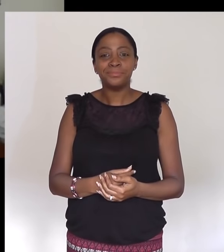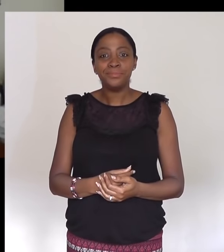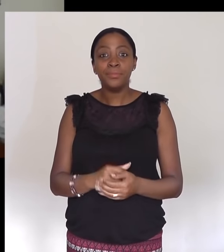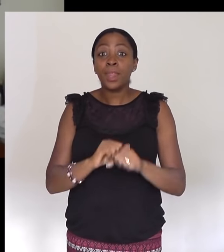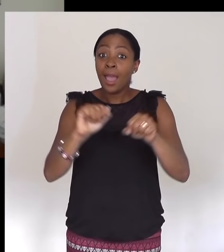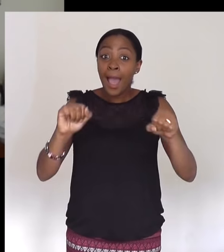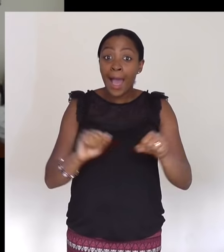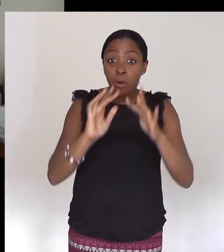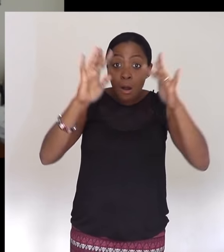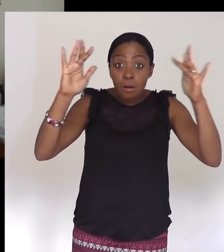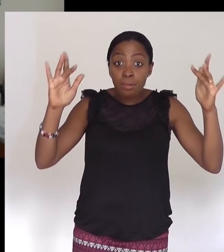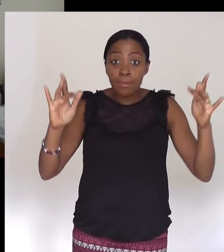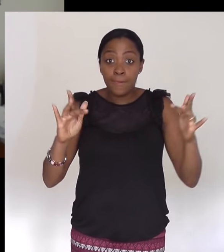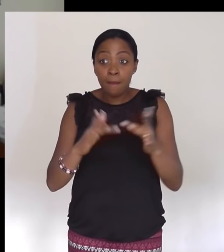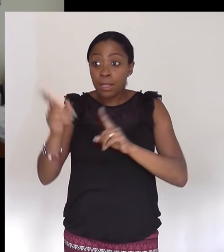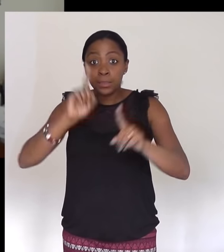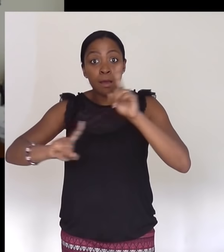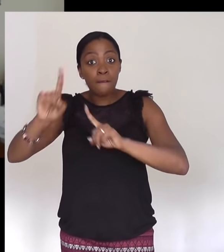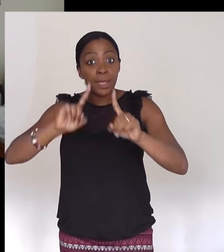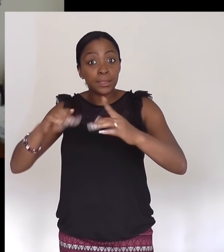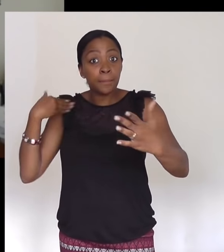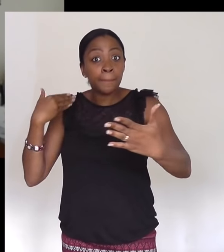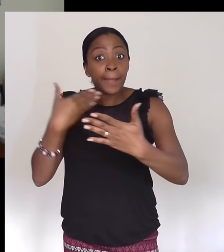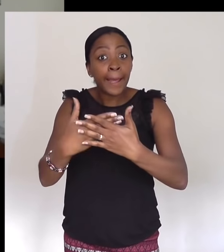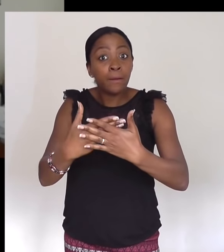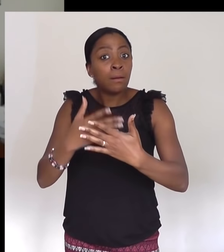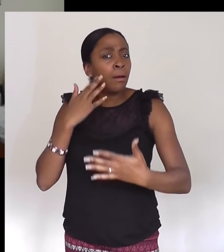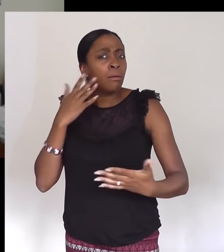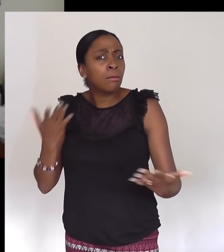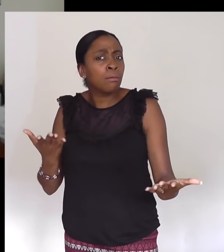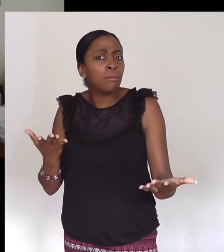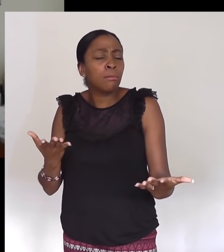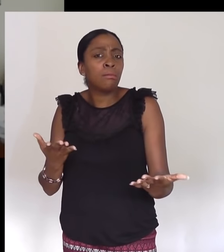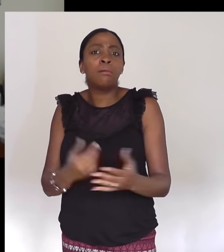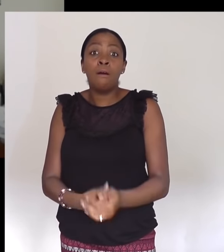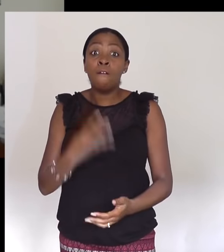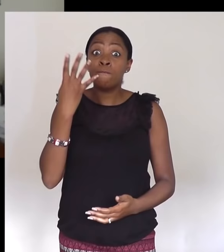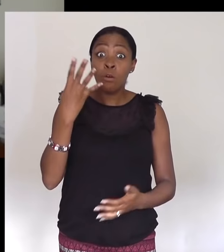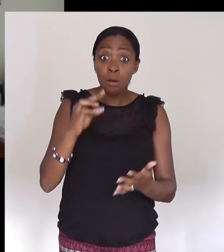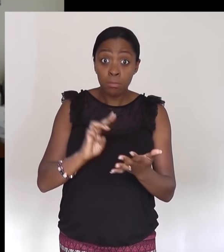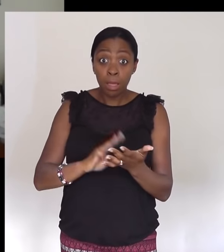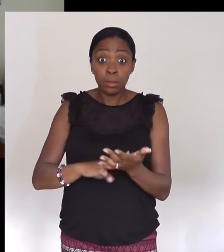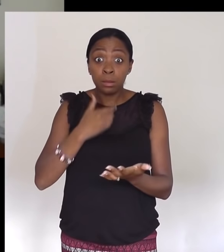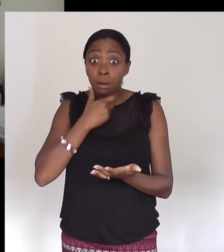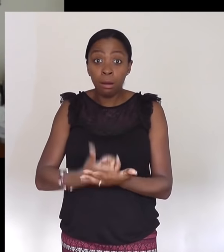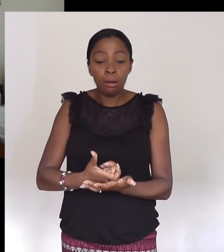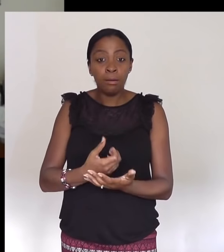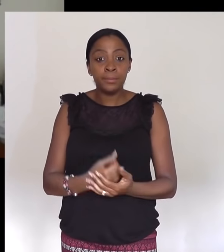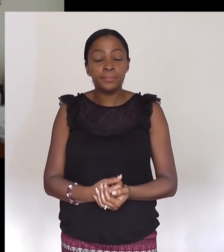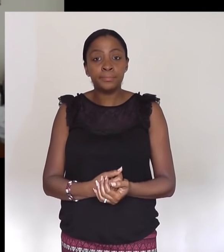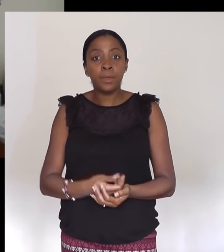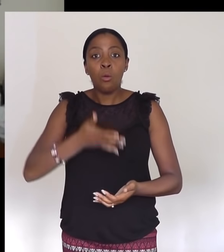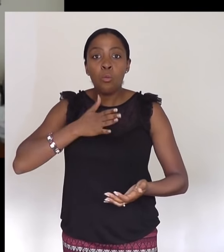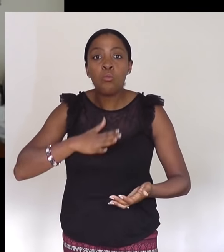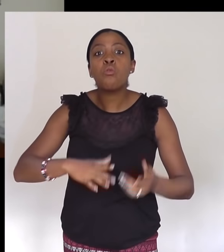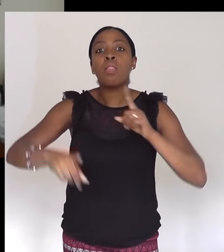now been going for 4 months. It's hard to believe, isn't it? And we trust they've really been a blessing to you. But, you know,